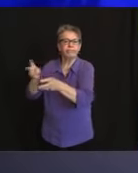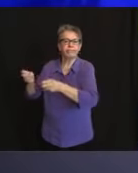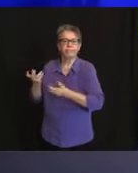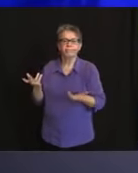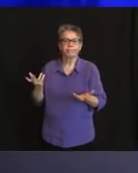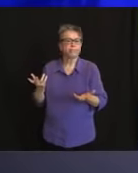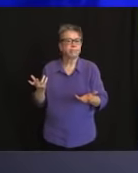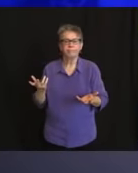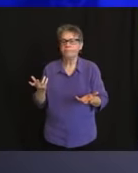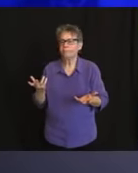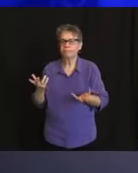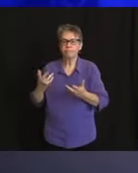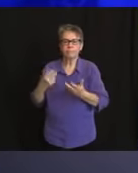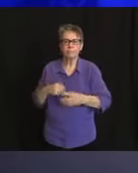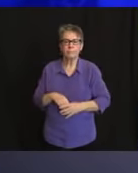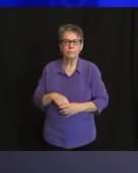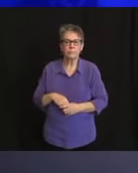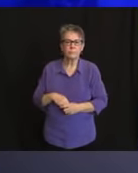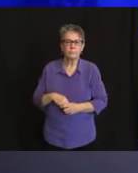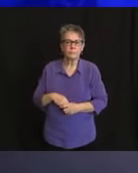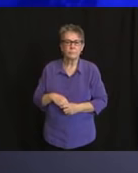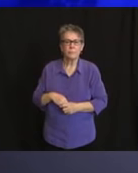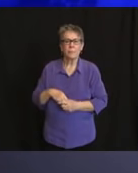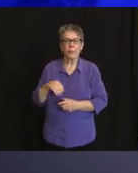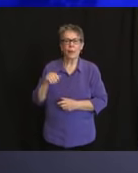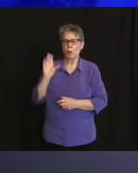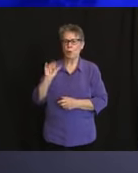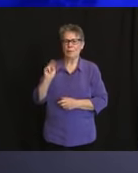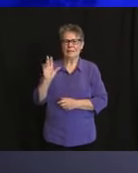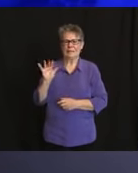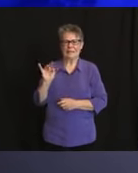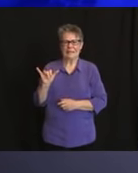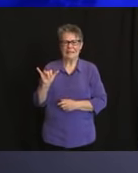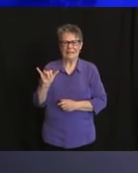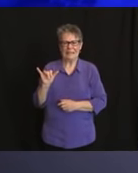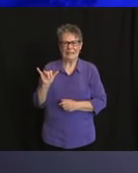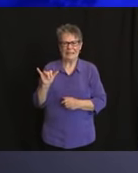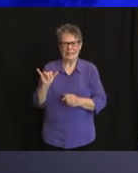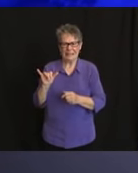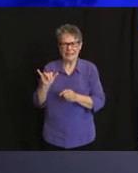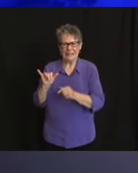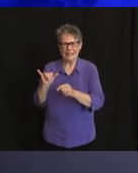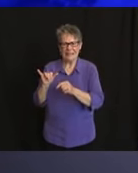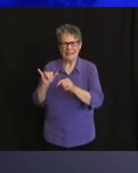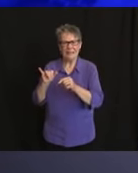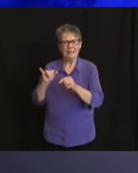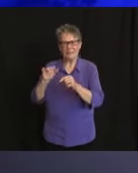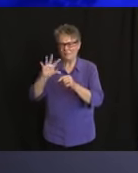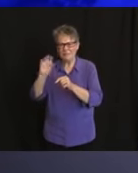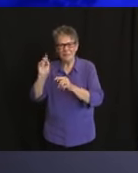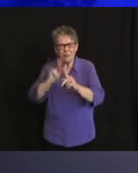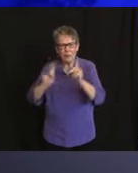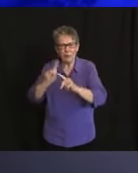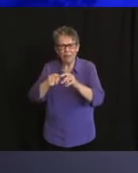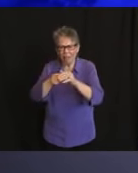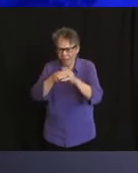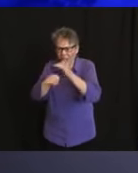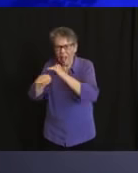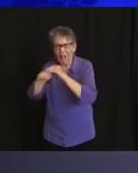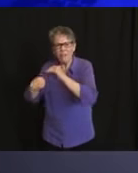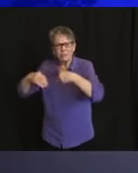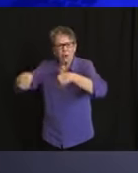had 50-plus people inside the store with no social distancing. In Plainfield, the subject was cited